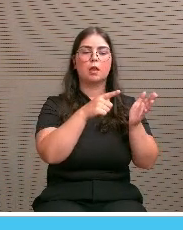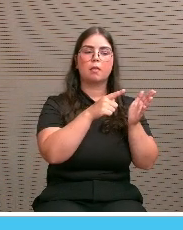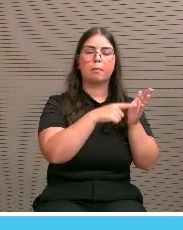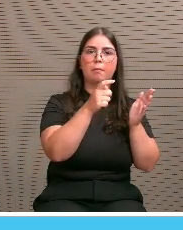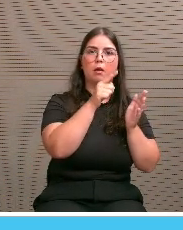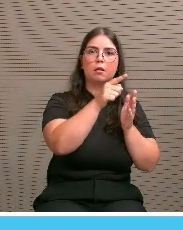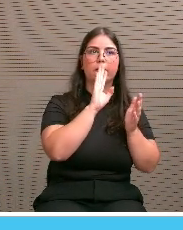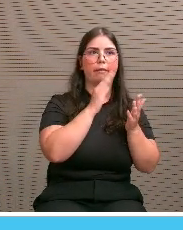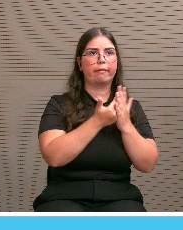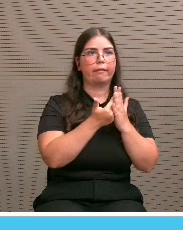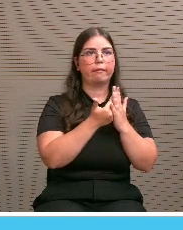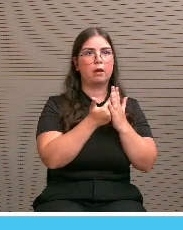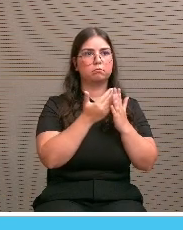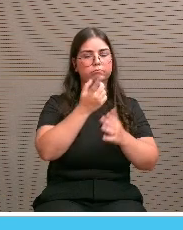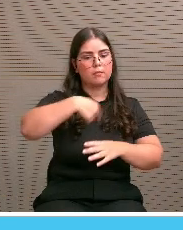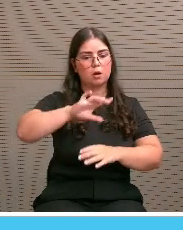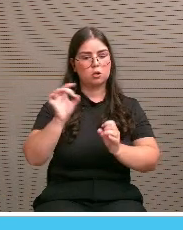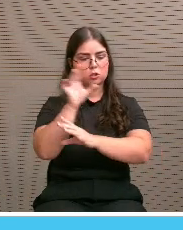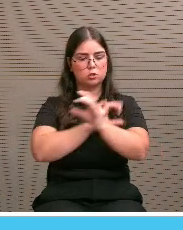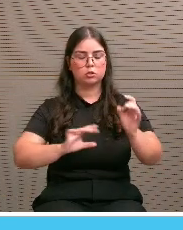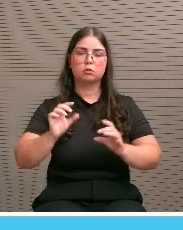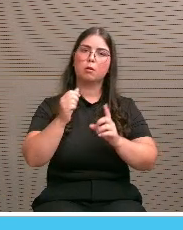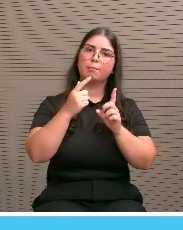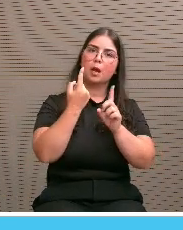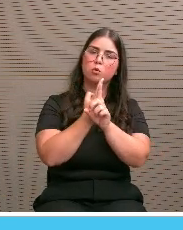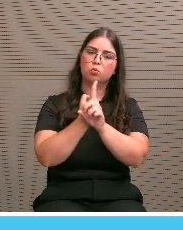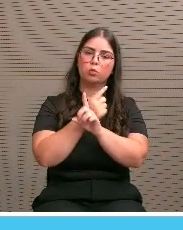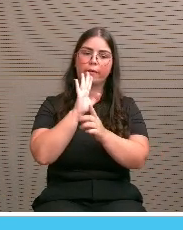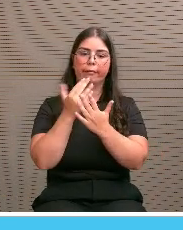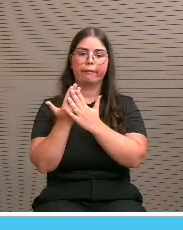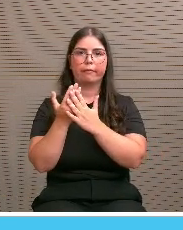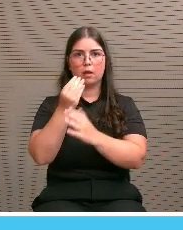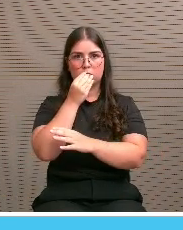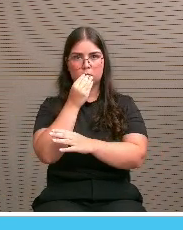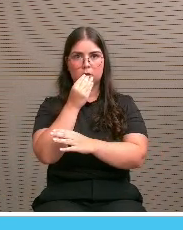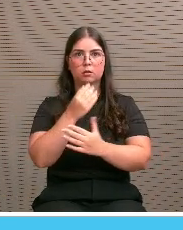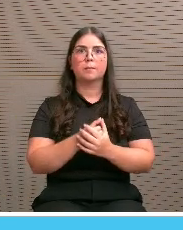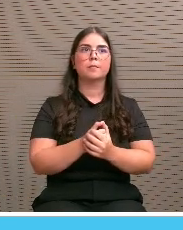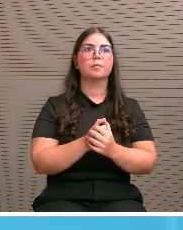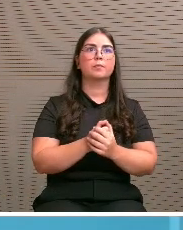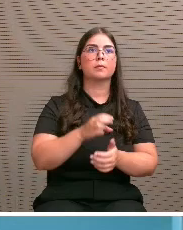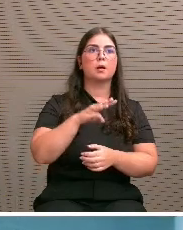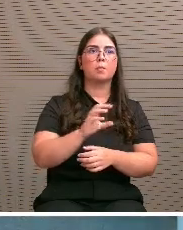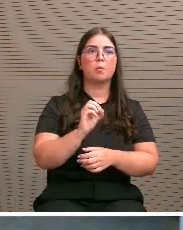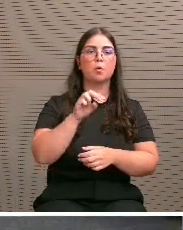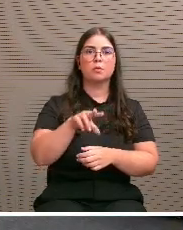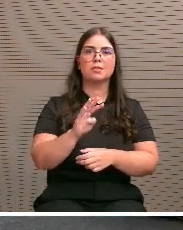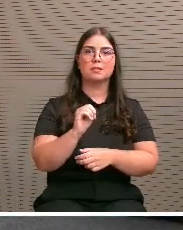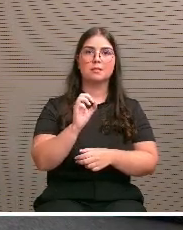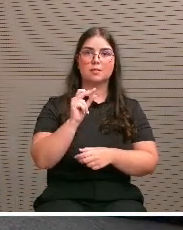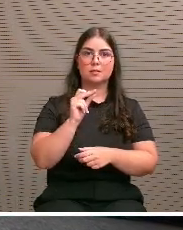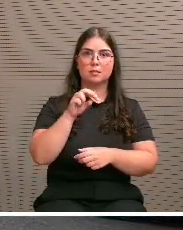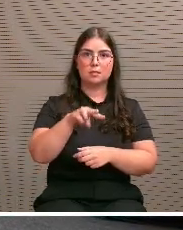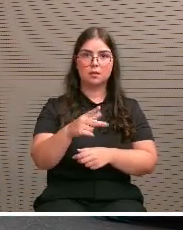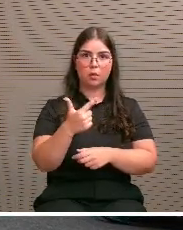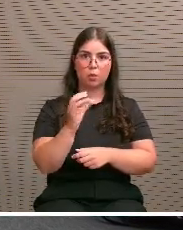do? Well, Monsanto made a huge mistake. They introduced a